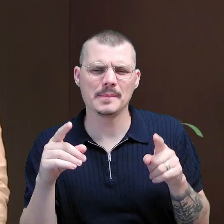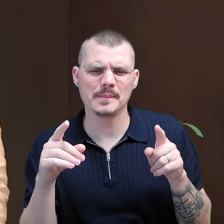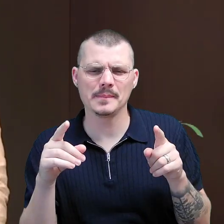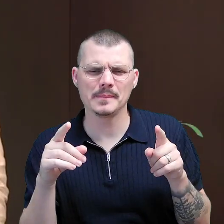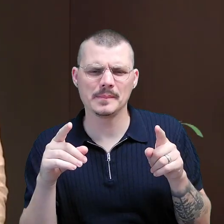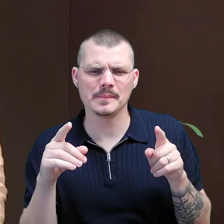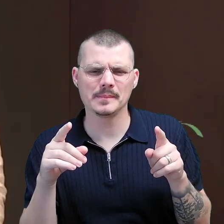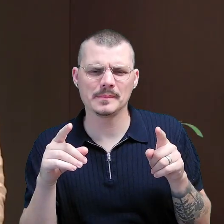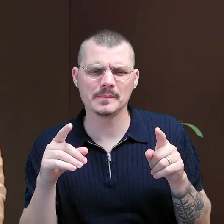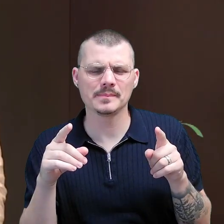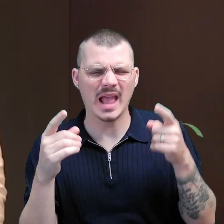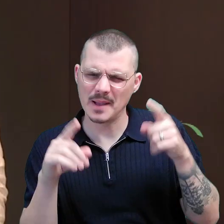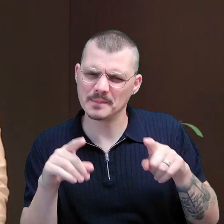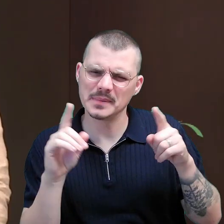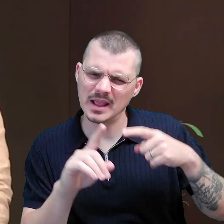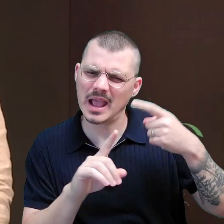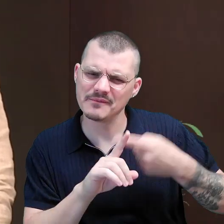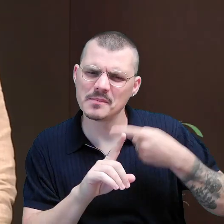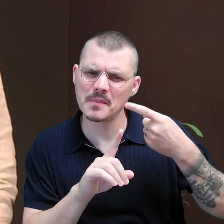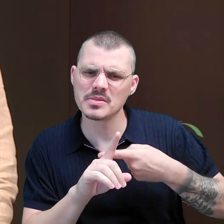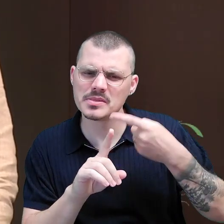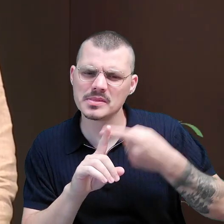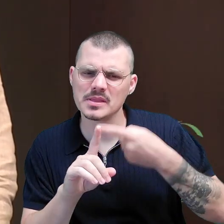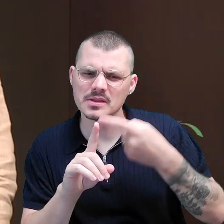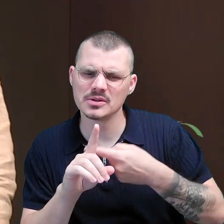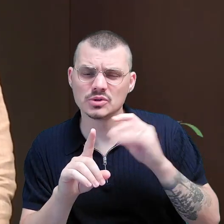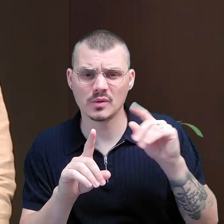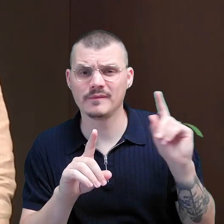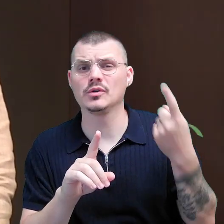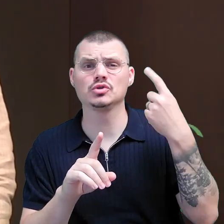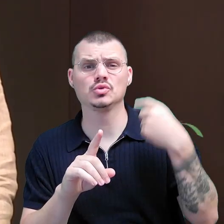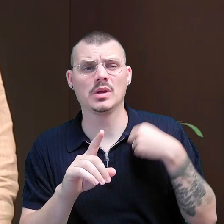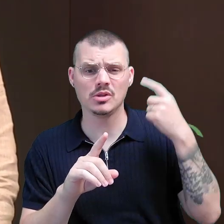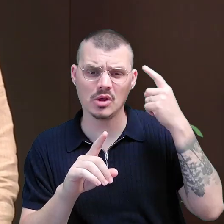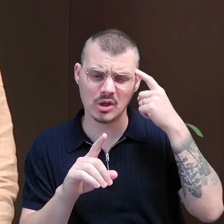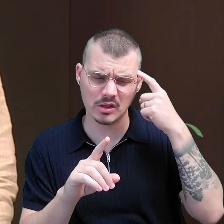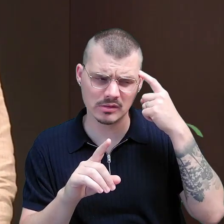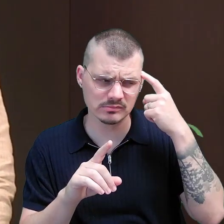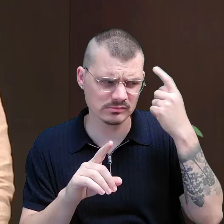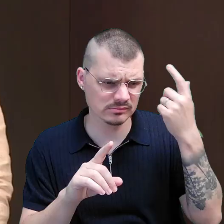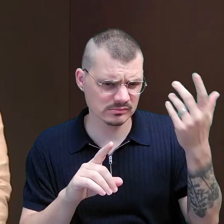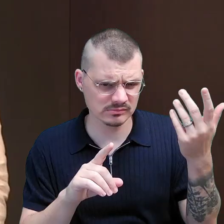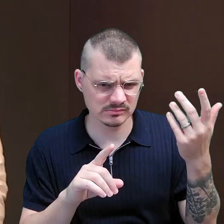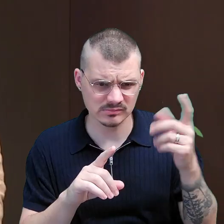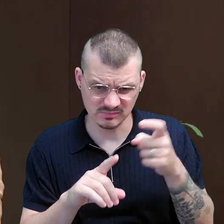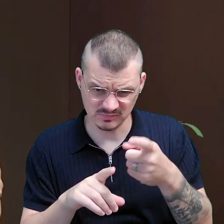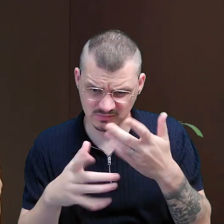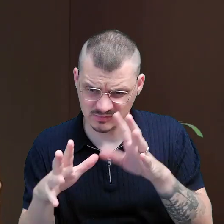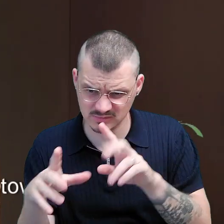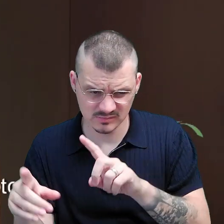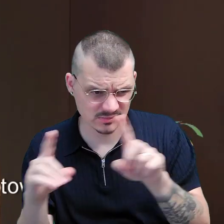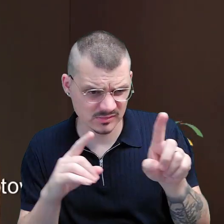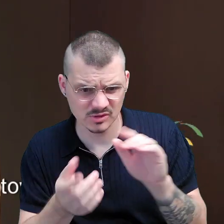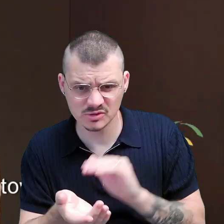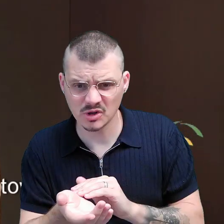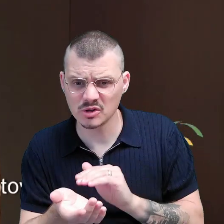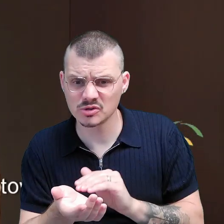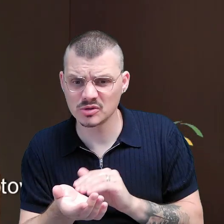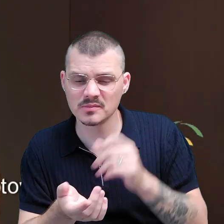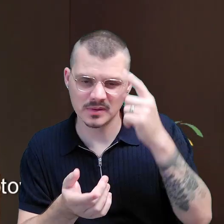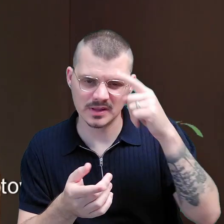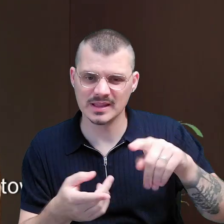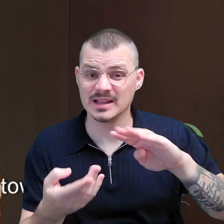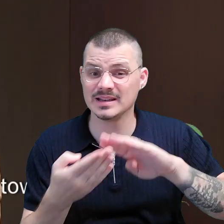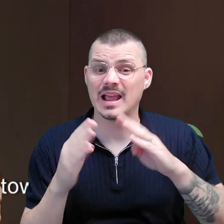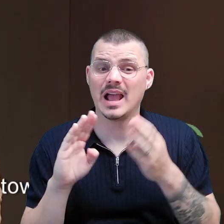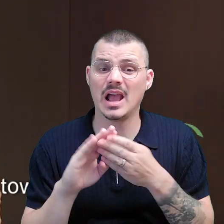and it's happening every month. So the first thing we said was, well, did you go see your doctor?